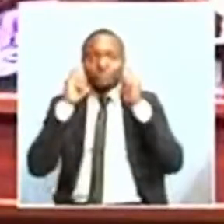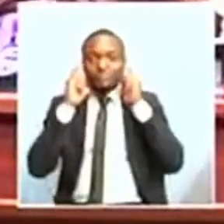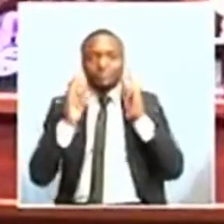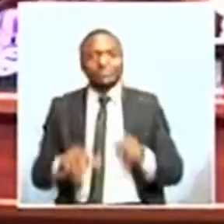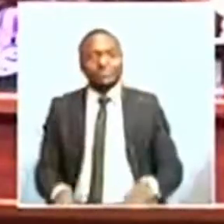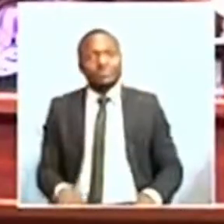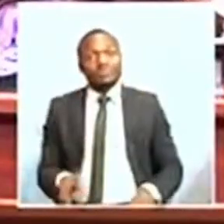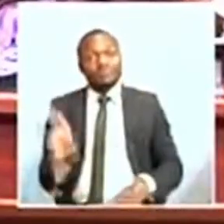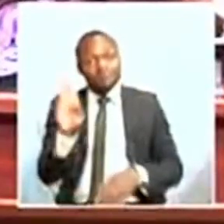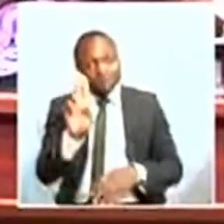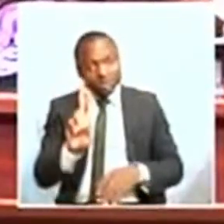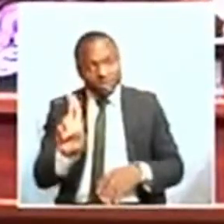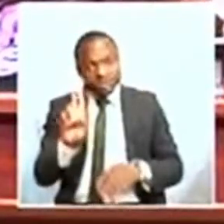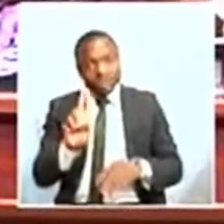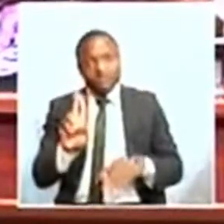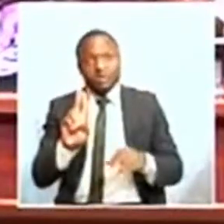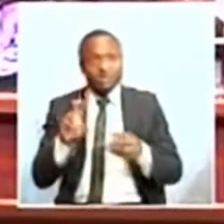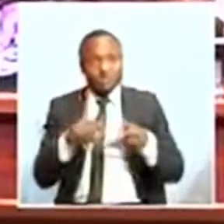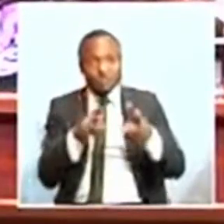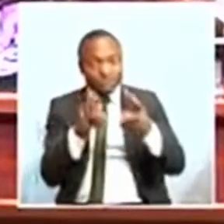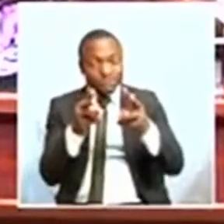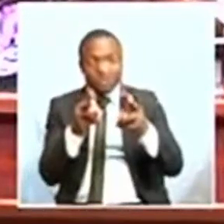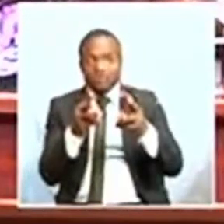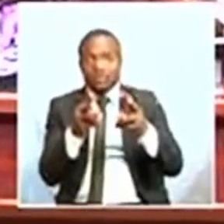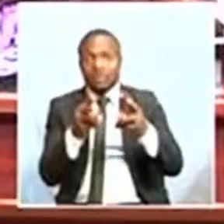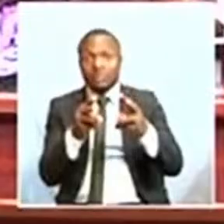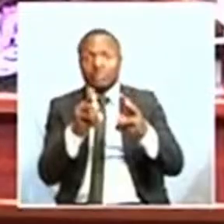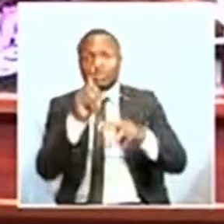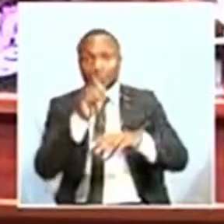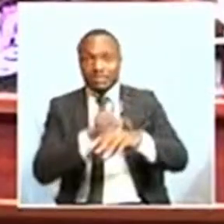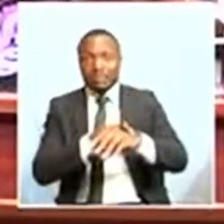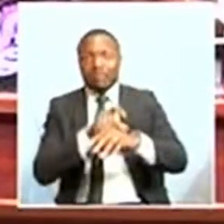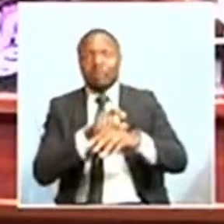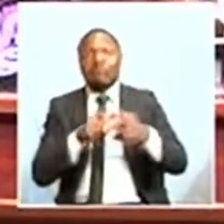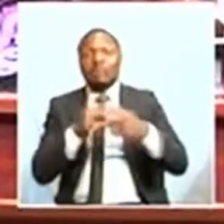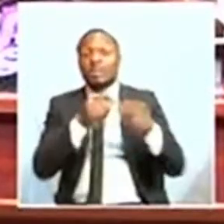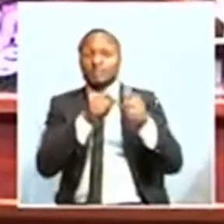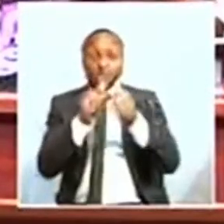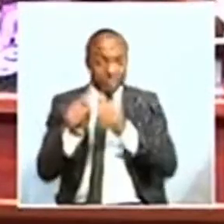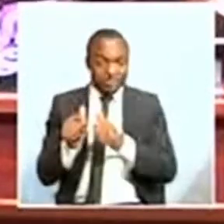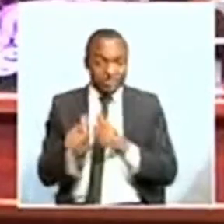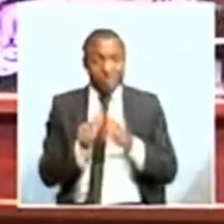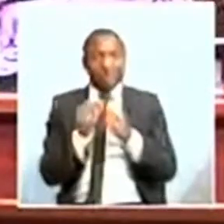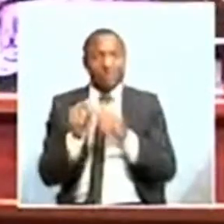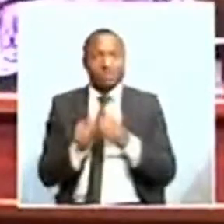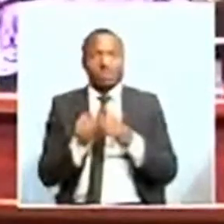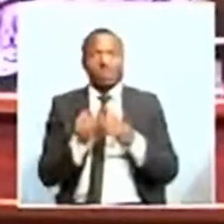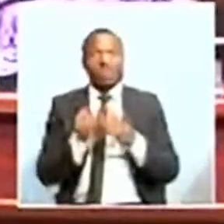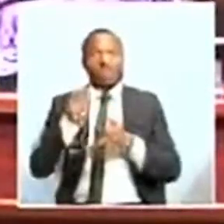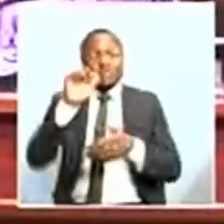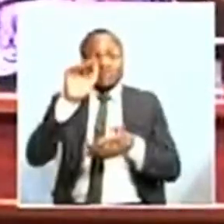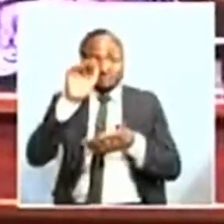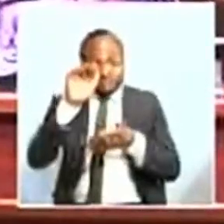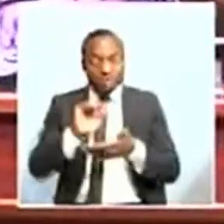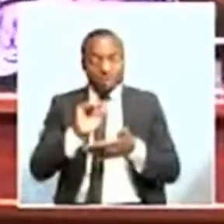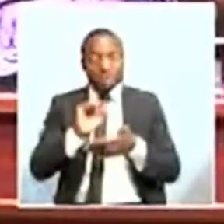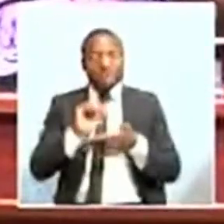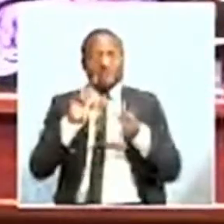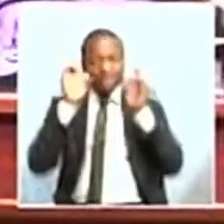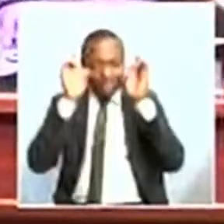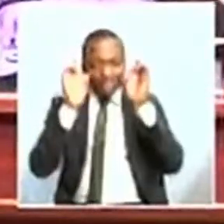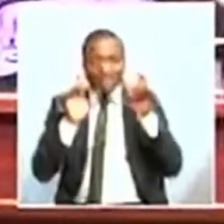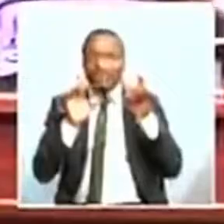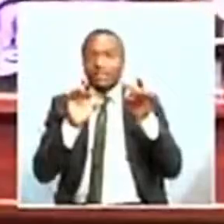Consider using barrier methods during sexual activities to reduce the risk of transmission. 4.